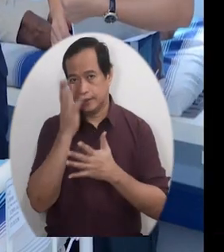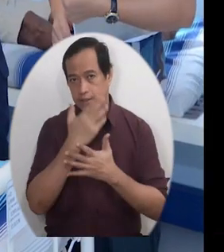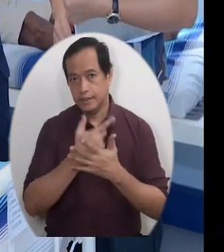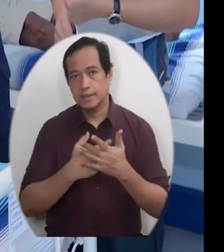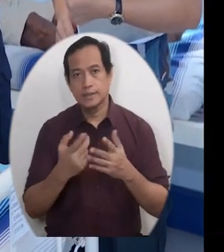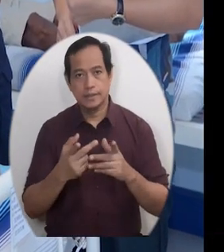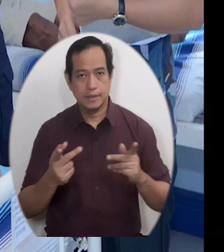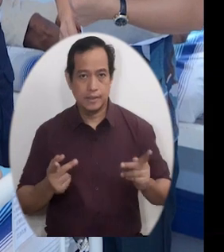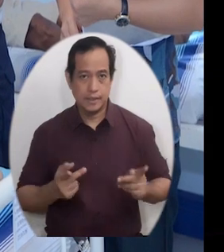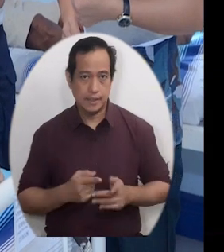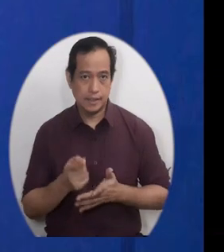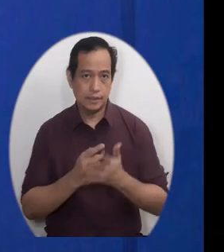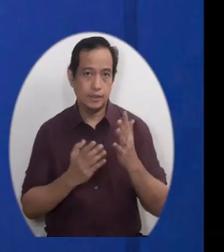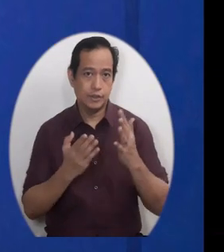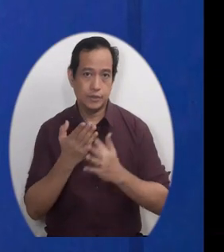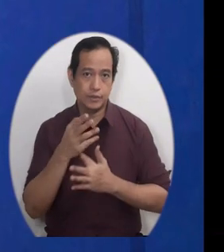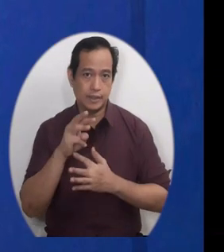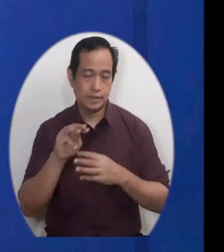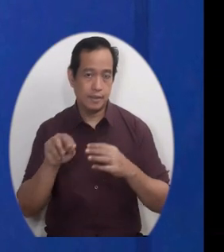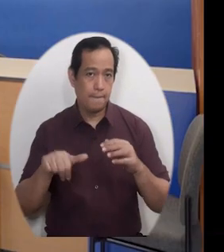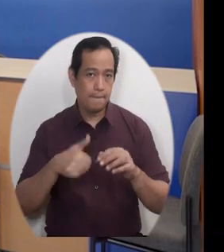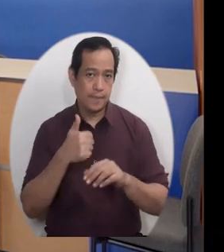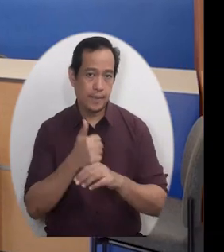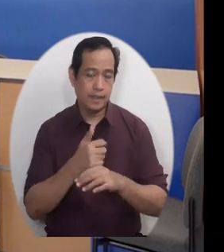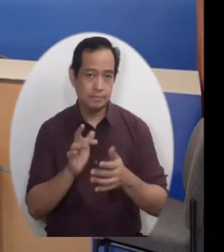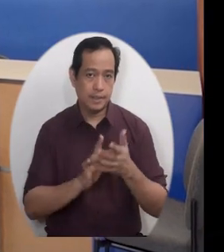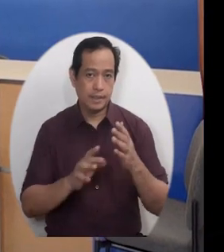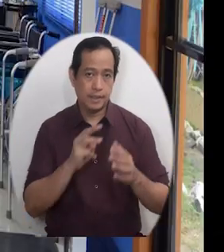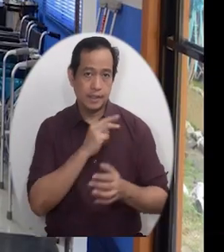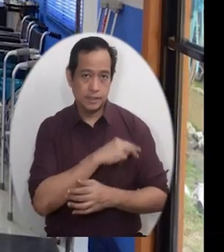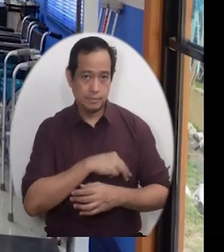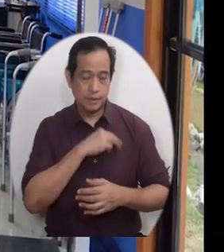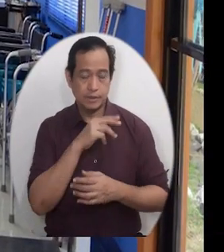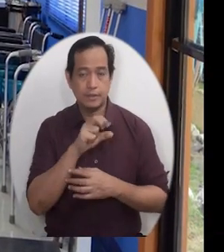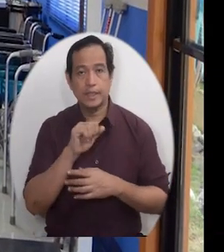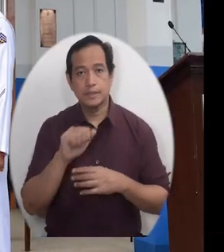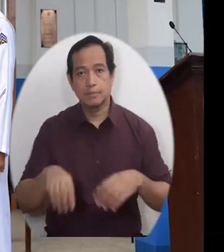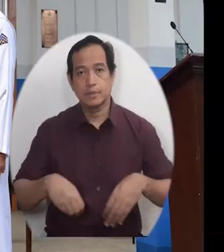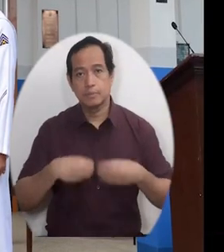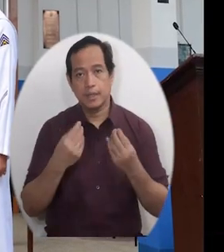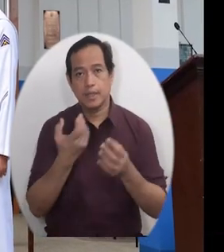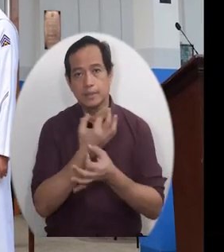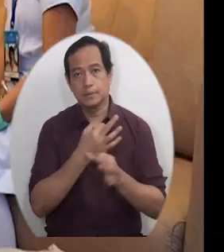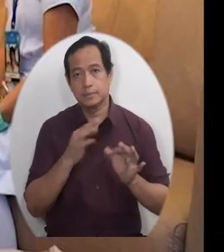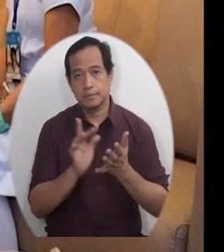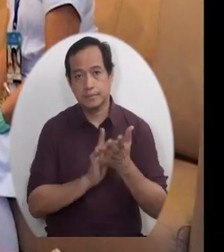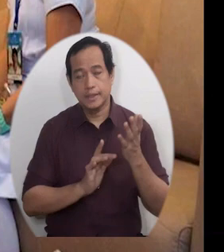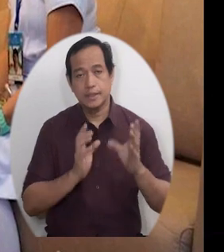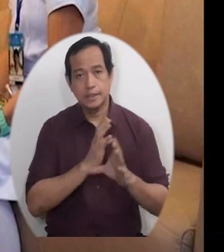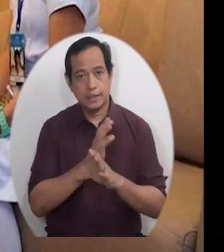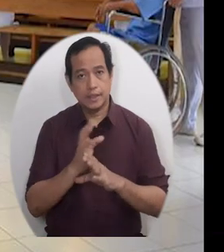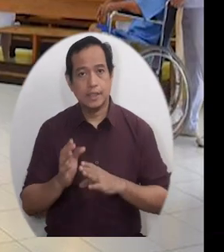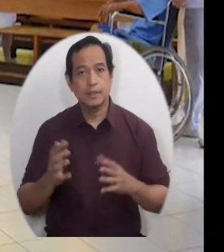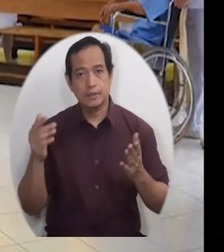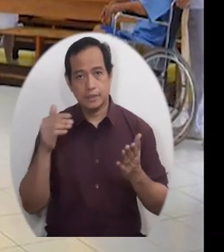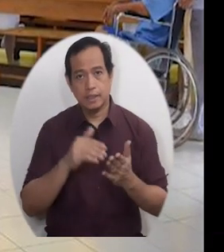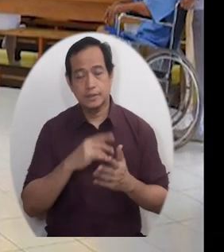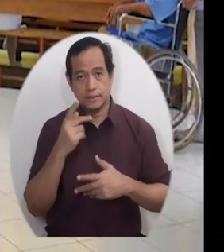and women in uniform by renovating military and police force medical facilities.